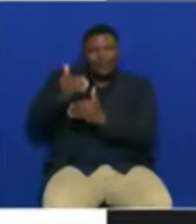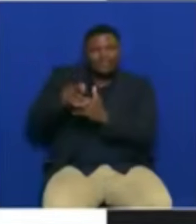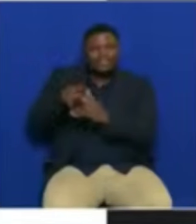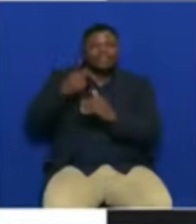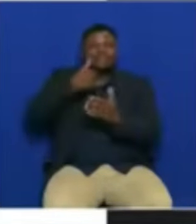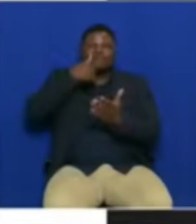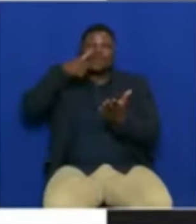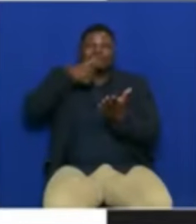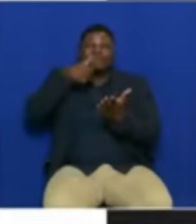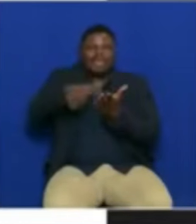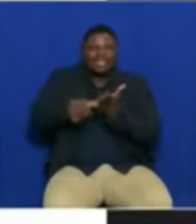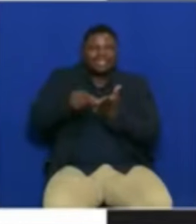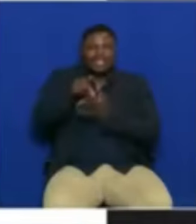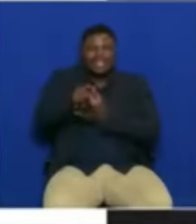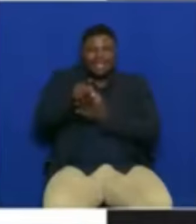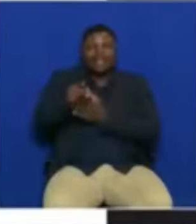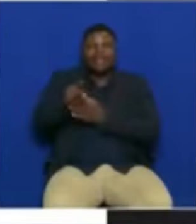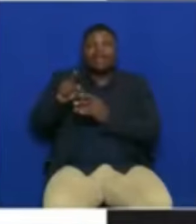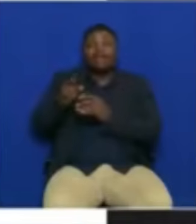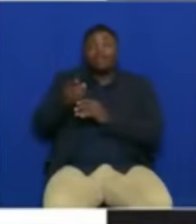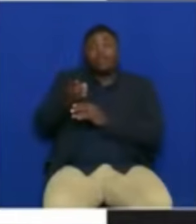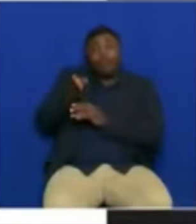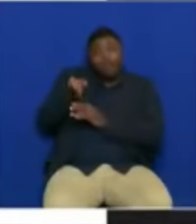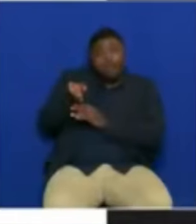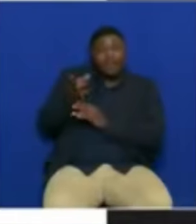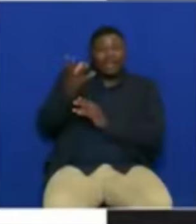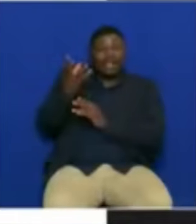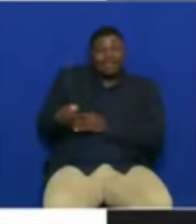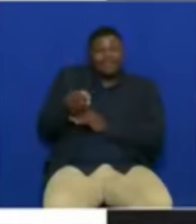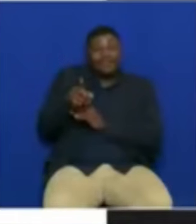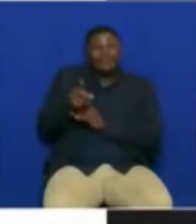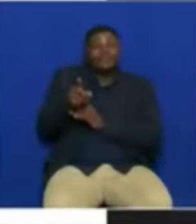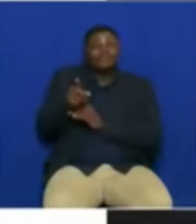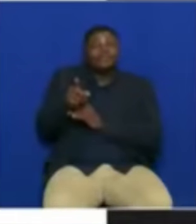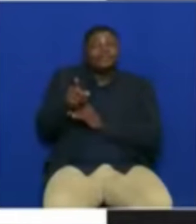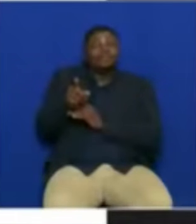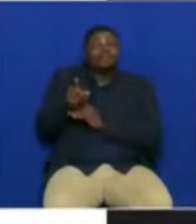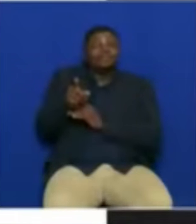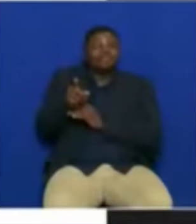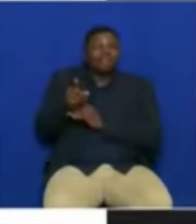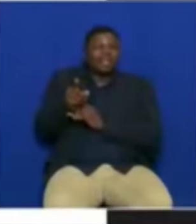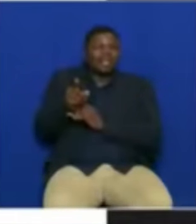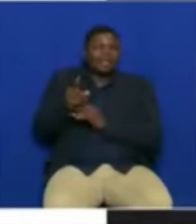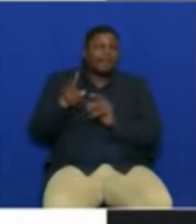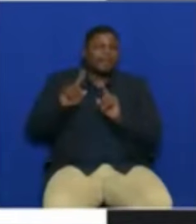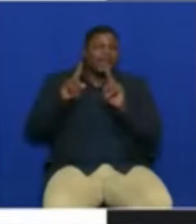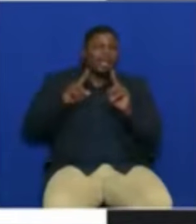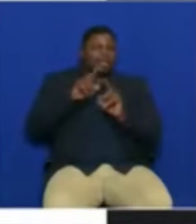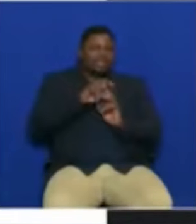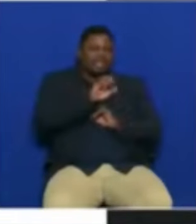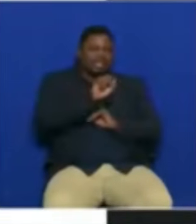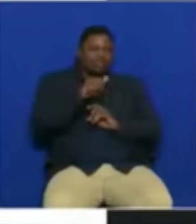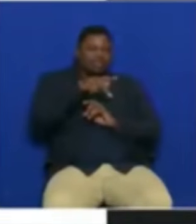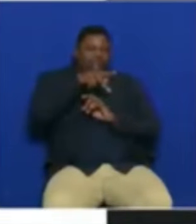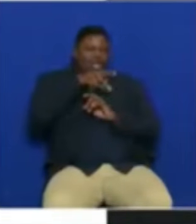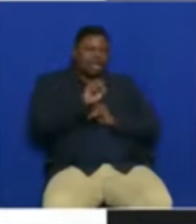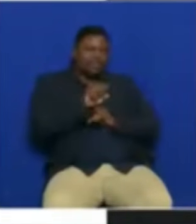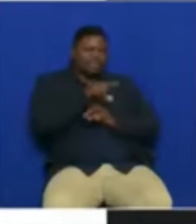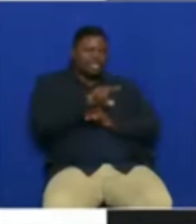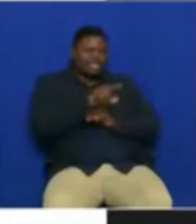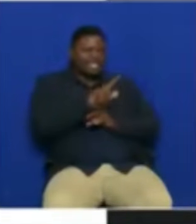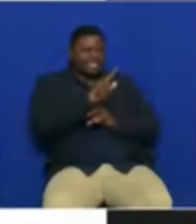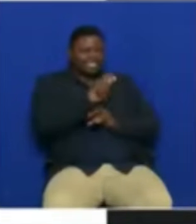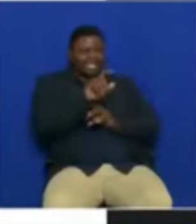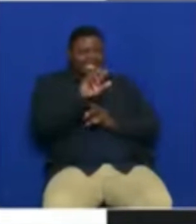that it prejudiced, I put there that it prejudiced the SAPS, CI, and TSB. SAPS, TSS, it's all one